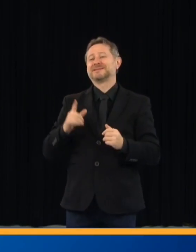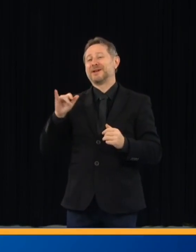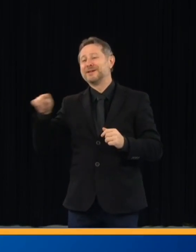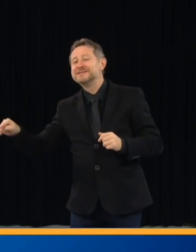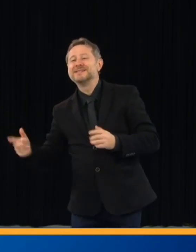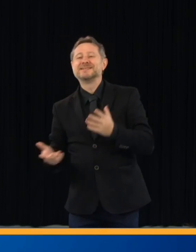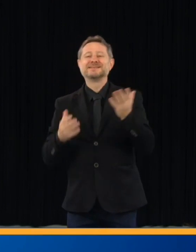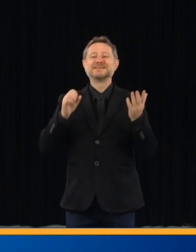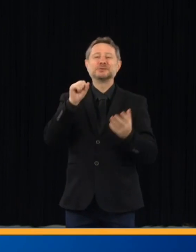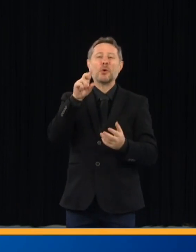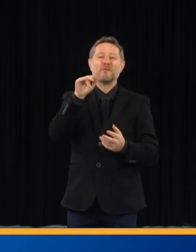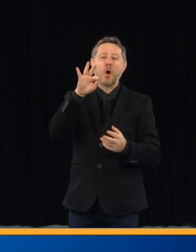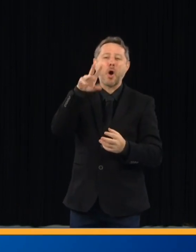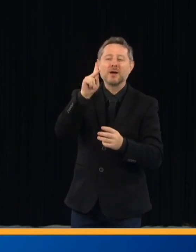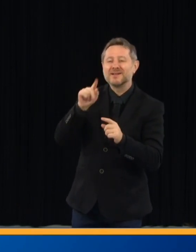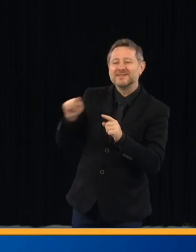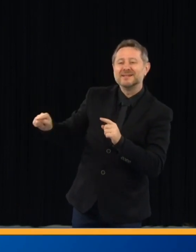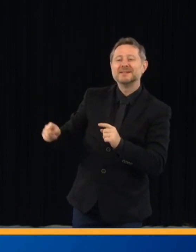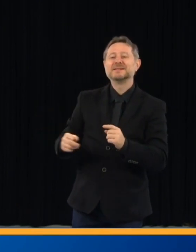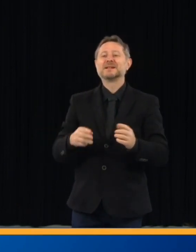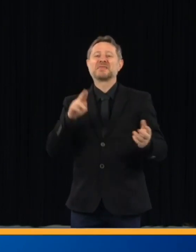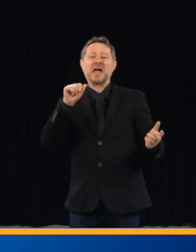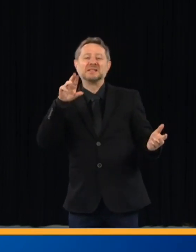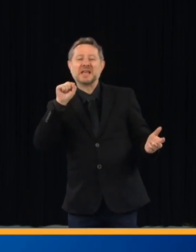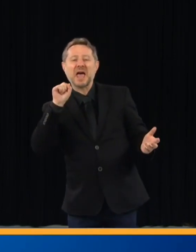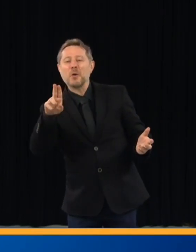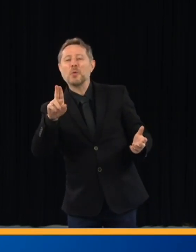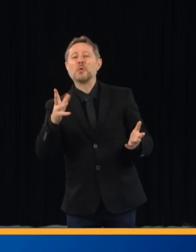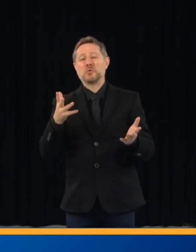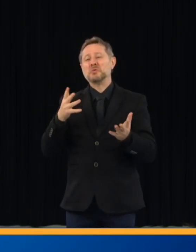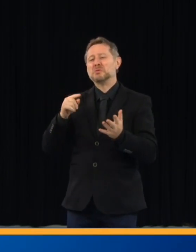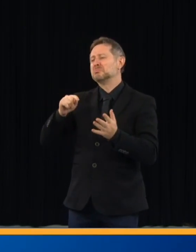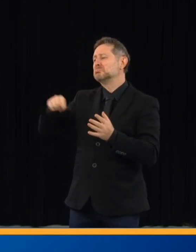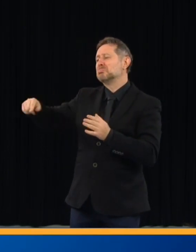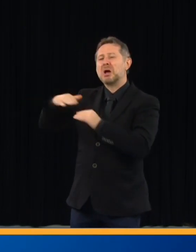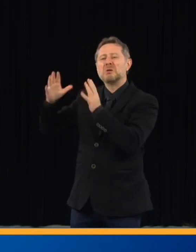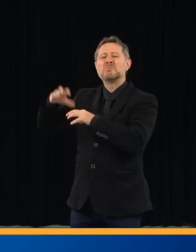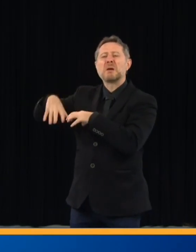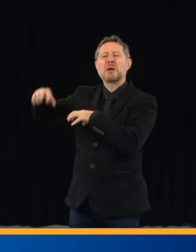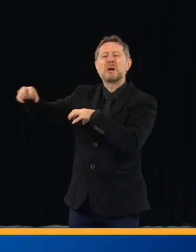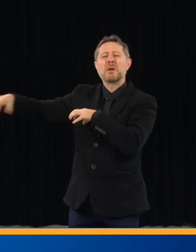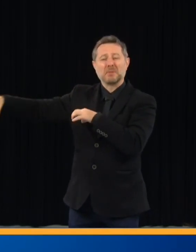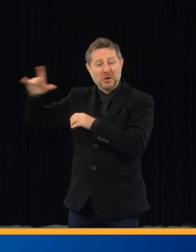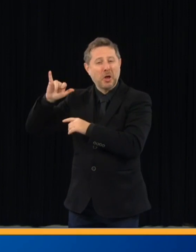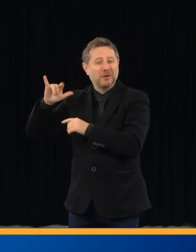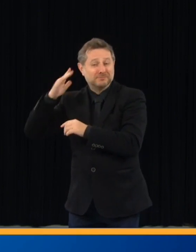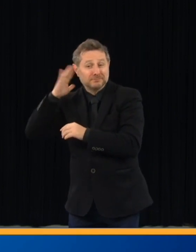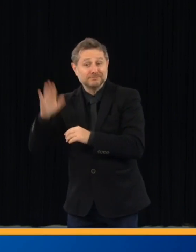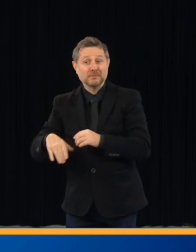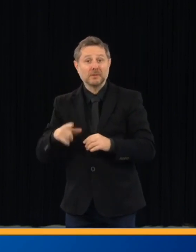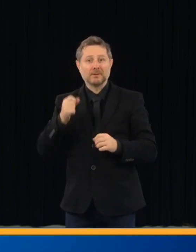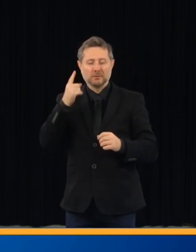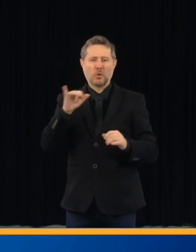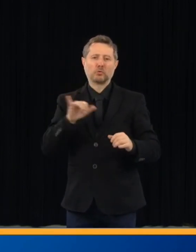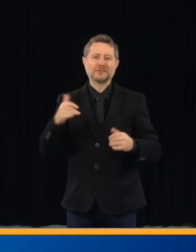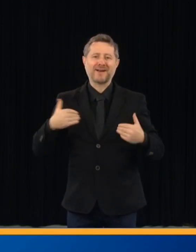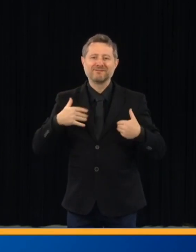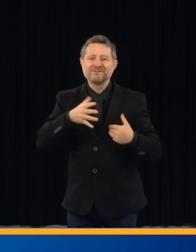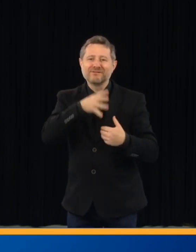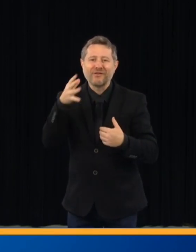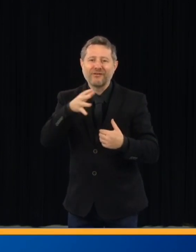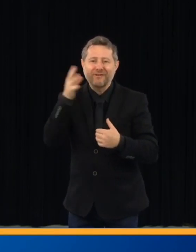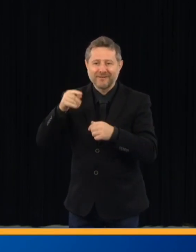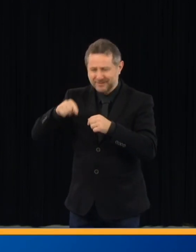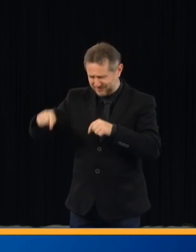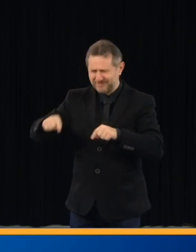comparable to suburban communities all across this country. And we have rural communities that are comparable